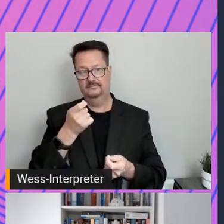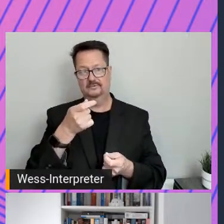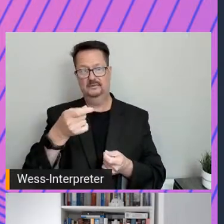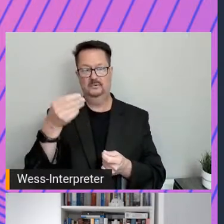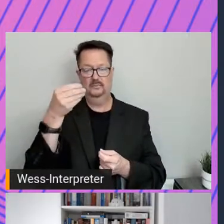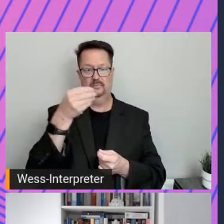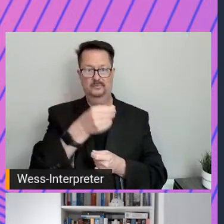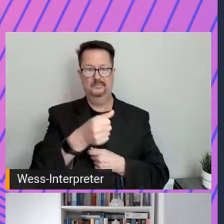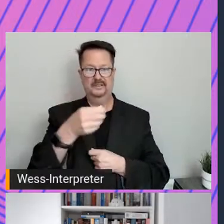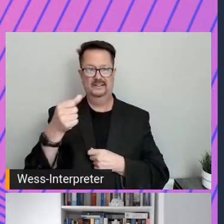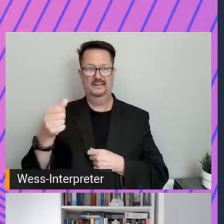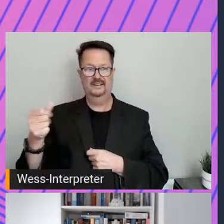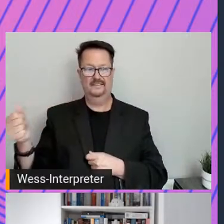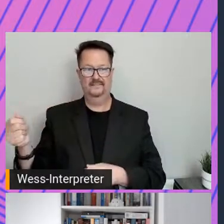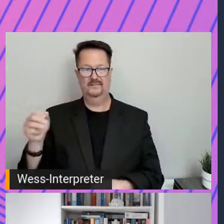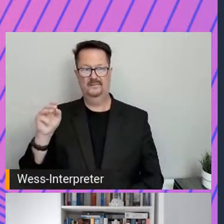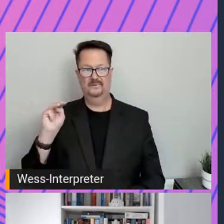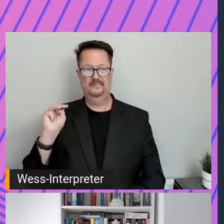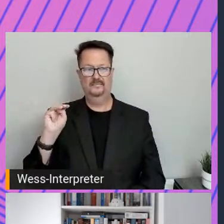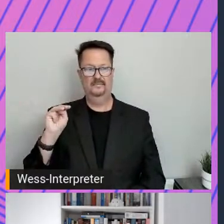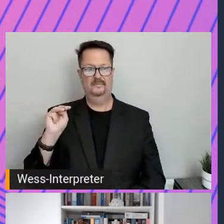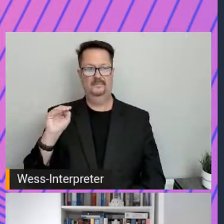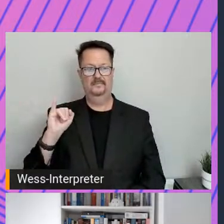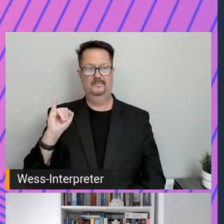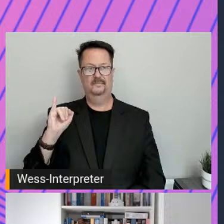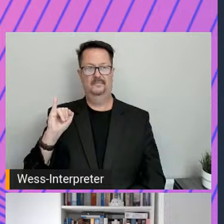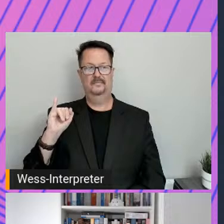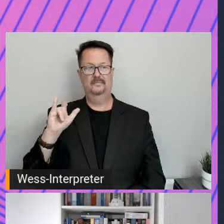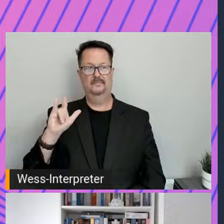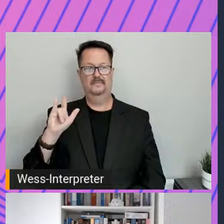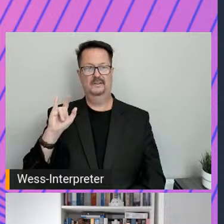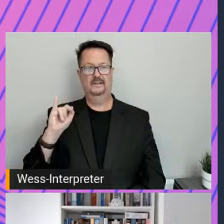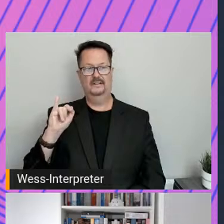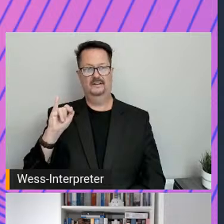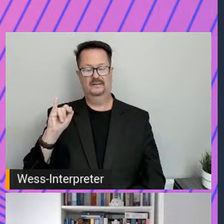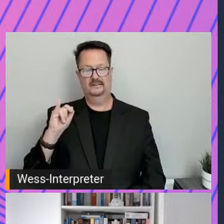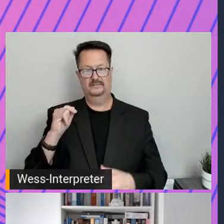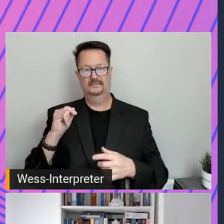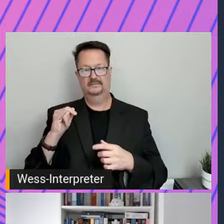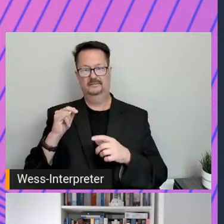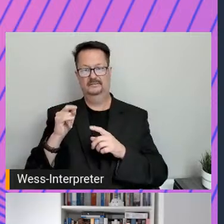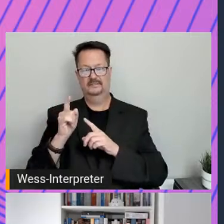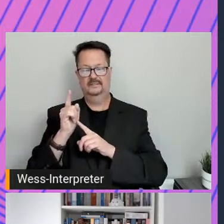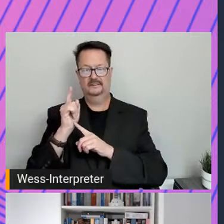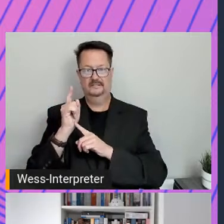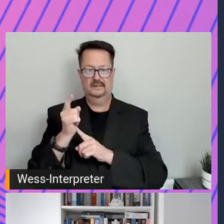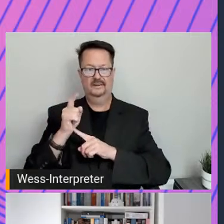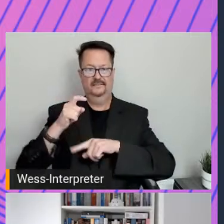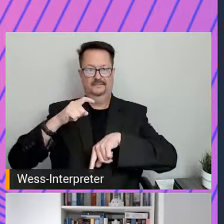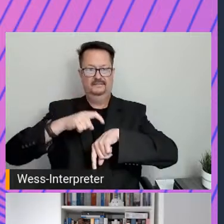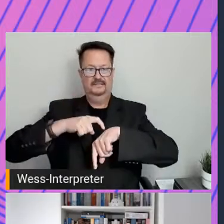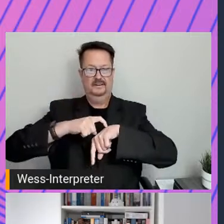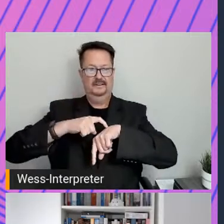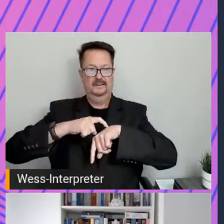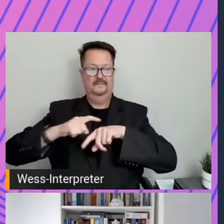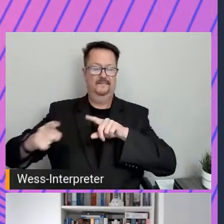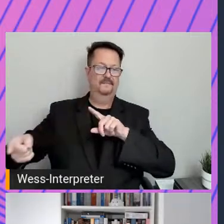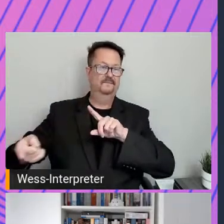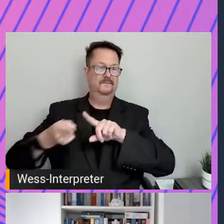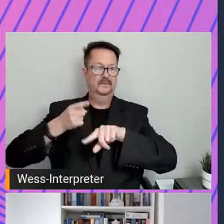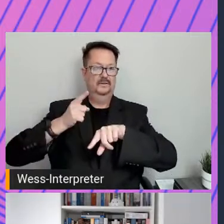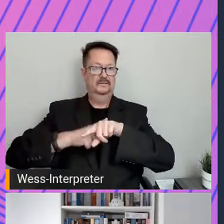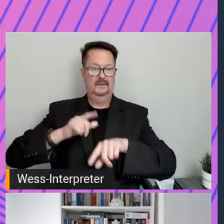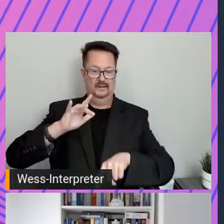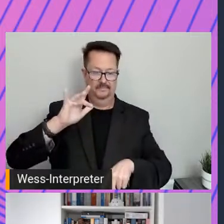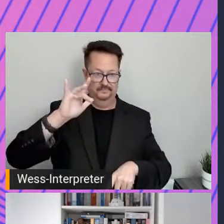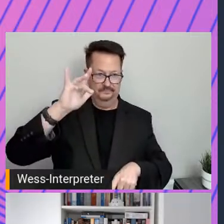per millisecond of time for the amount of time that the initialization code runs and